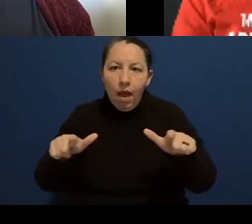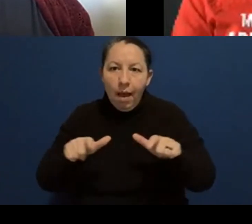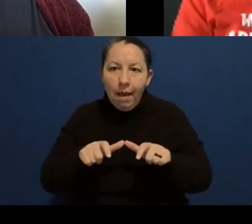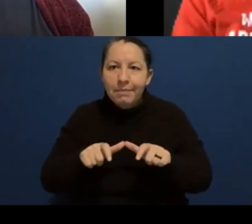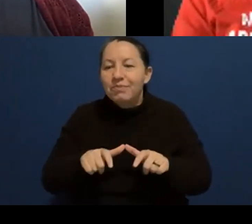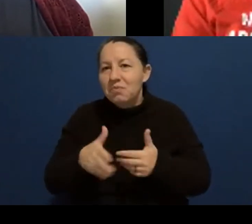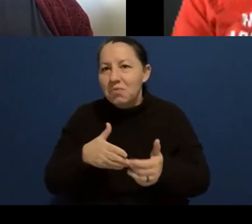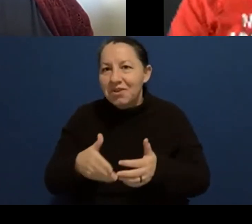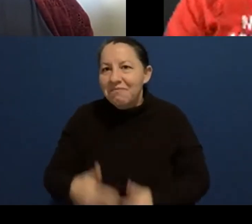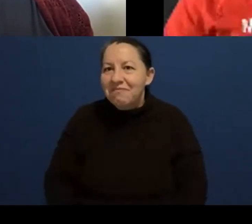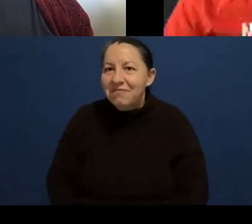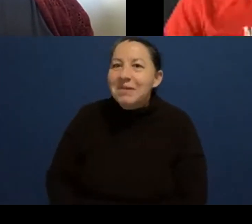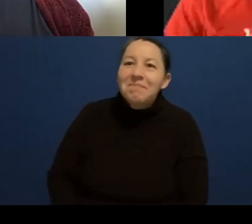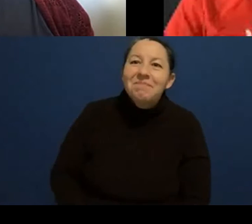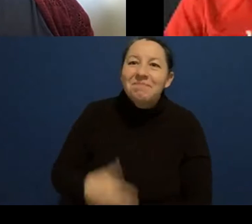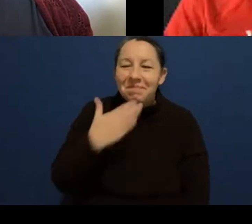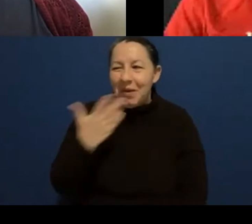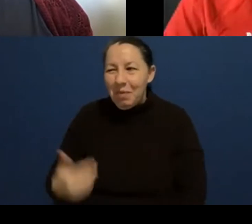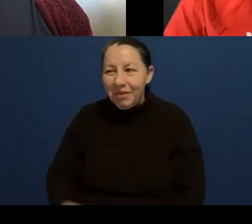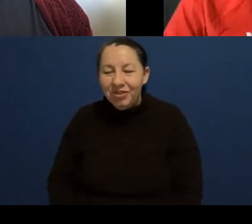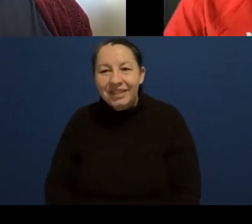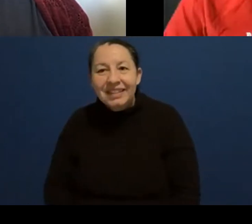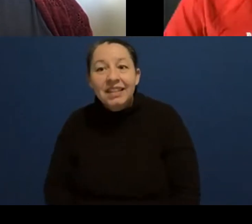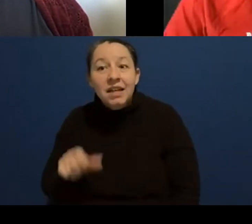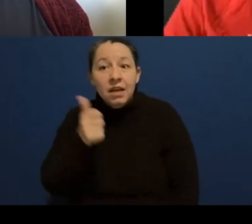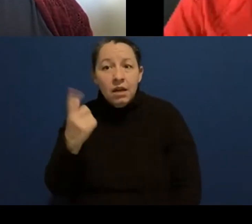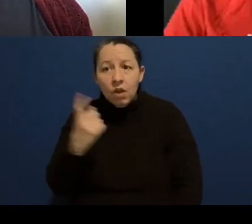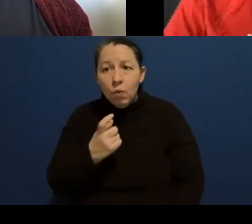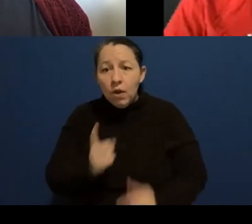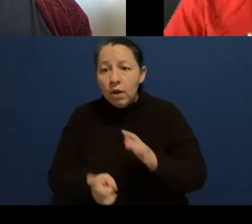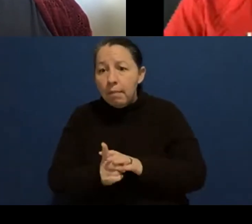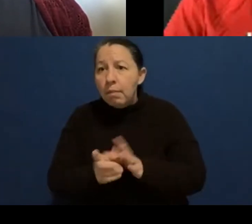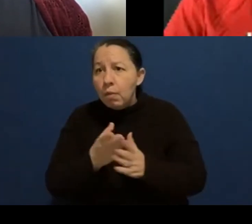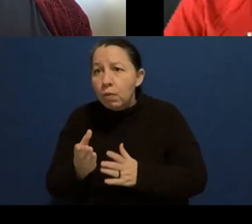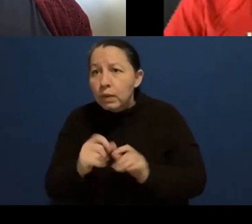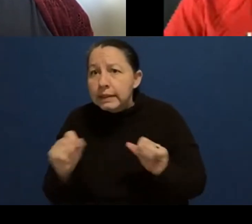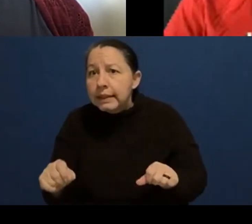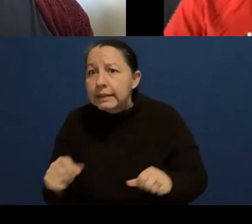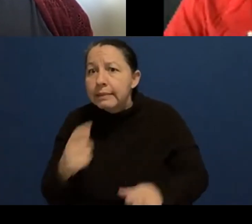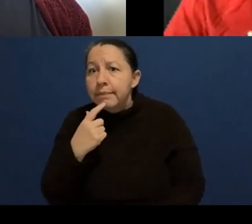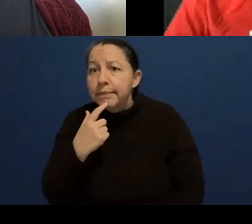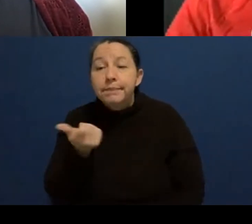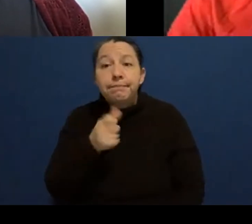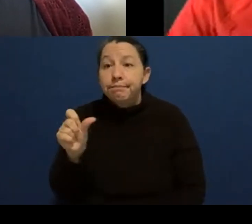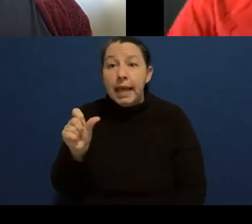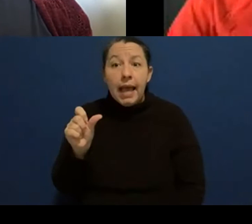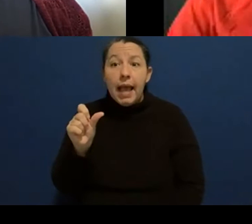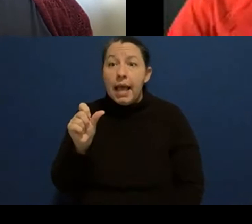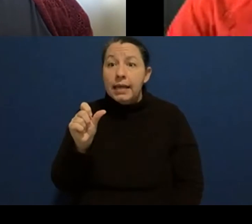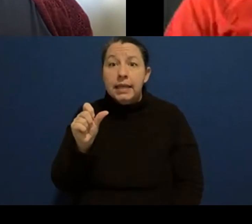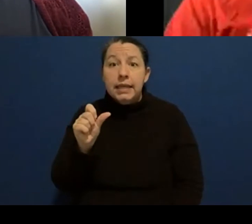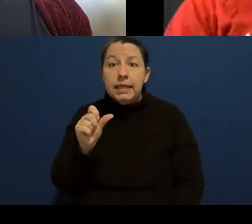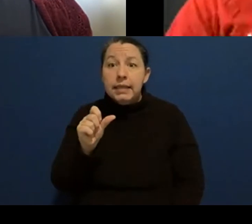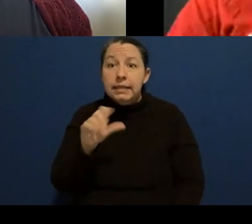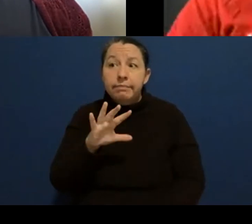Thank you so much for that. Another question that came through are there any interventions that you have seen or